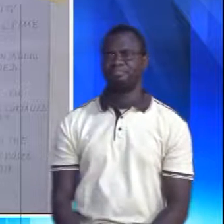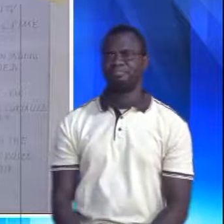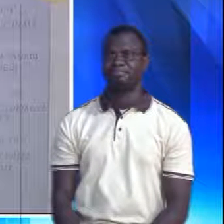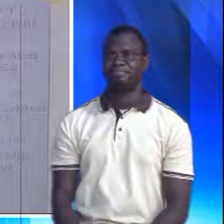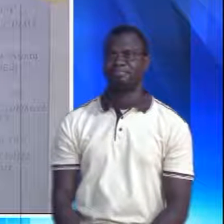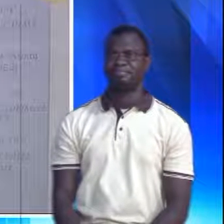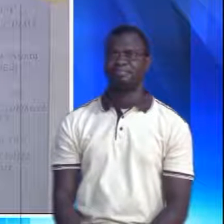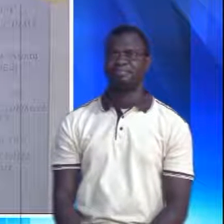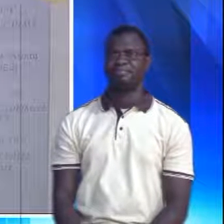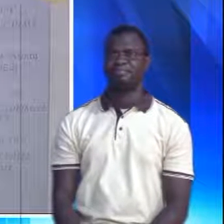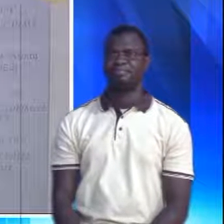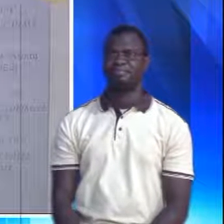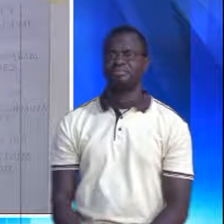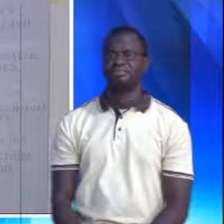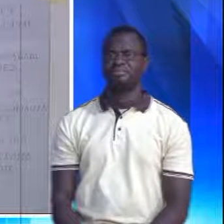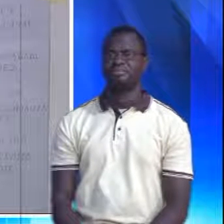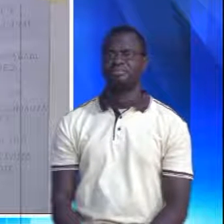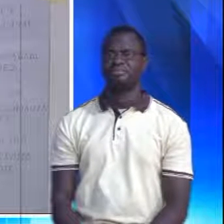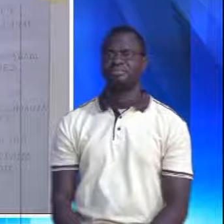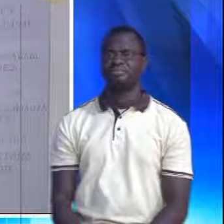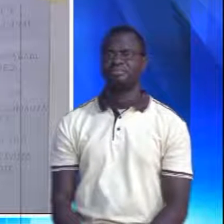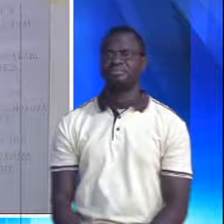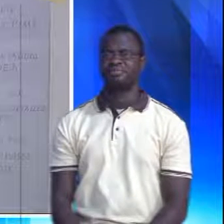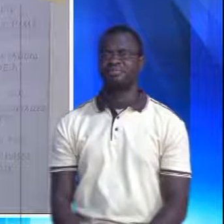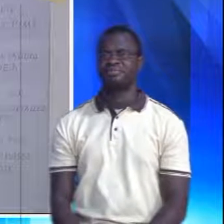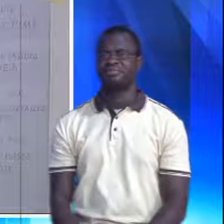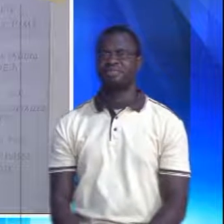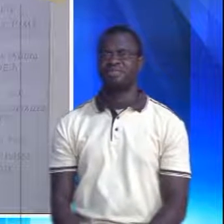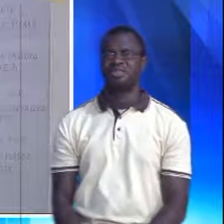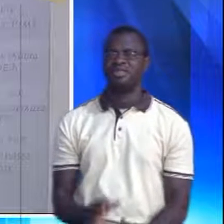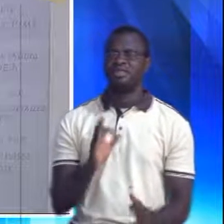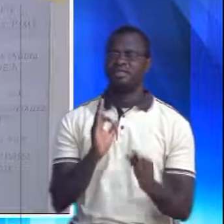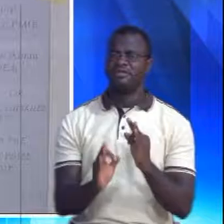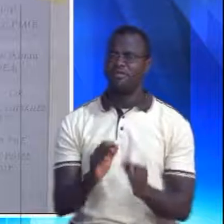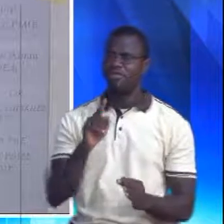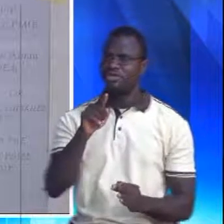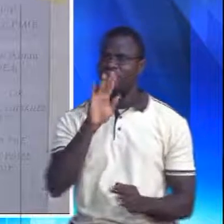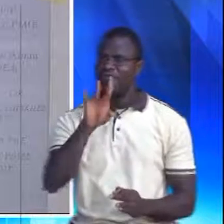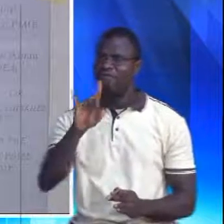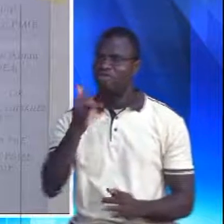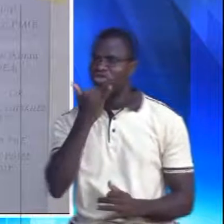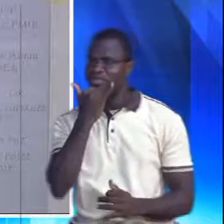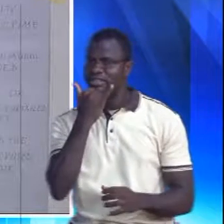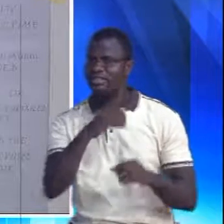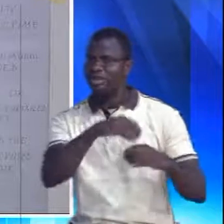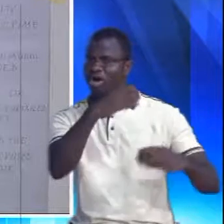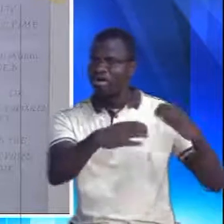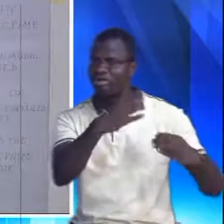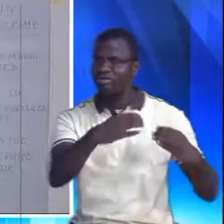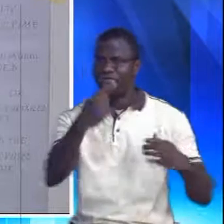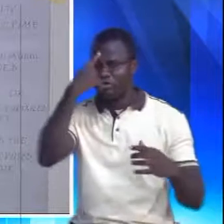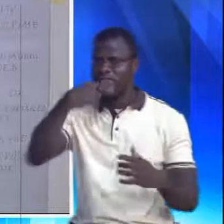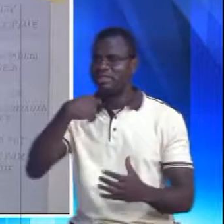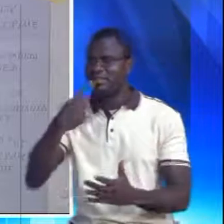or television and publish lies. Maybe it's your political opponent, and you are not sure of the facts, just to defame his